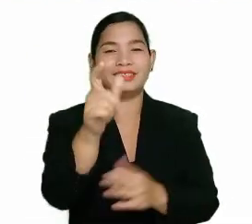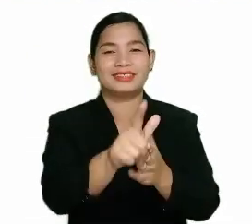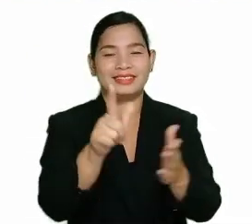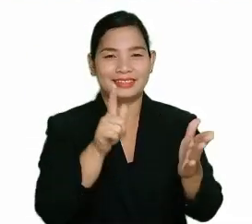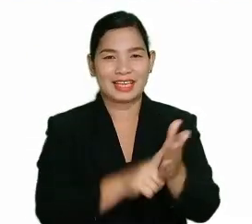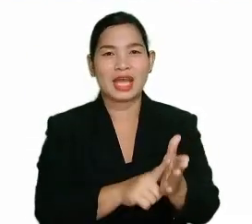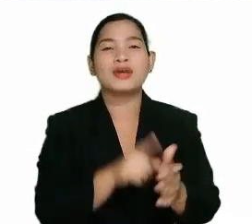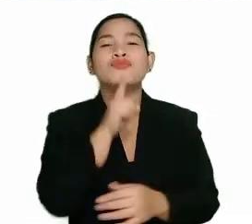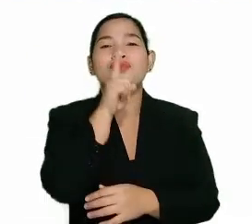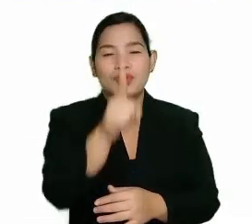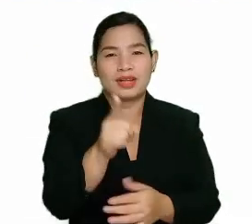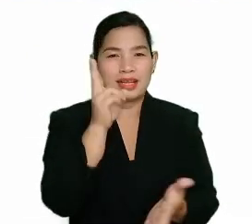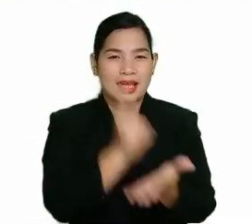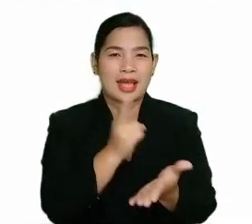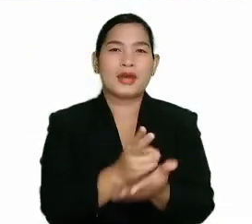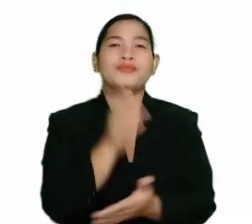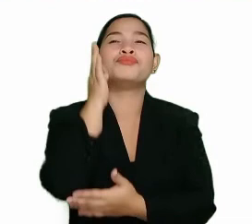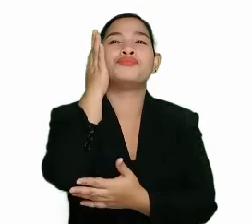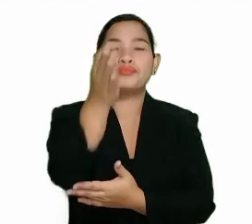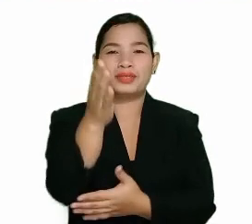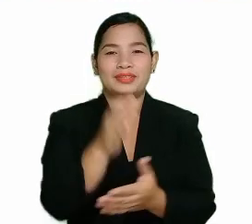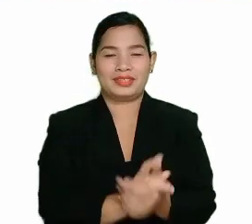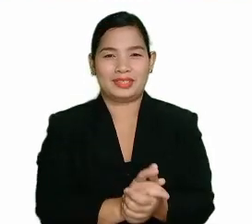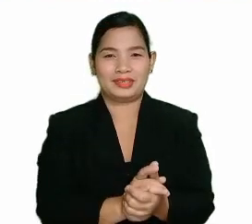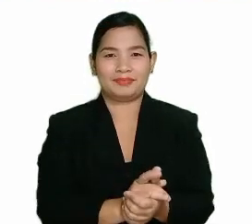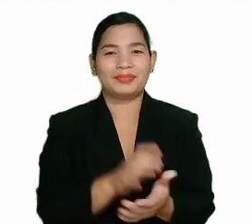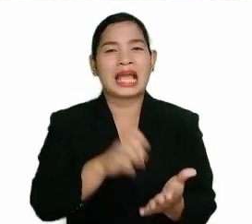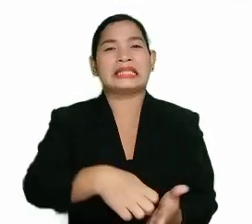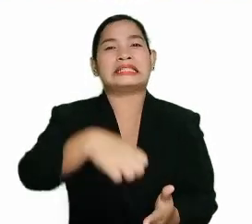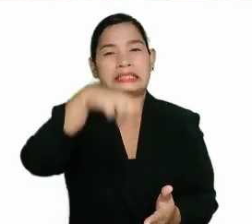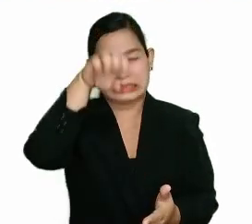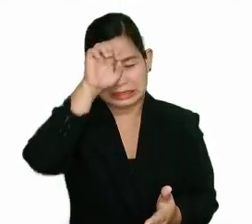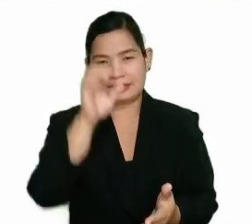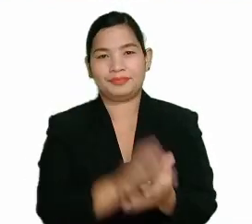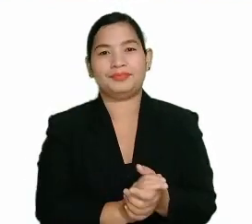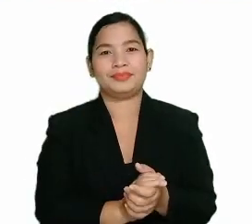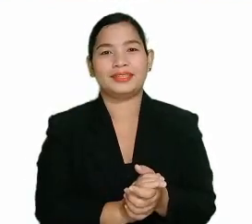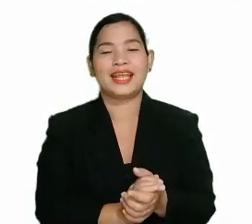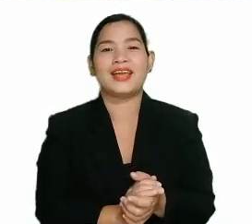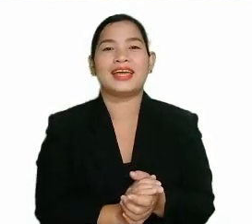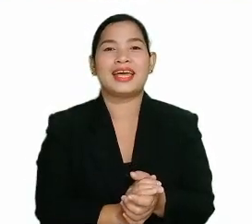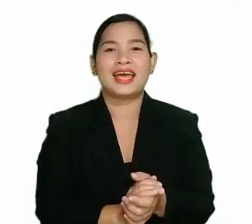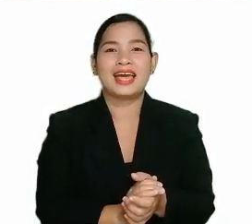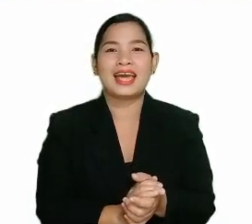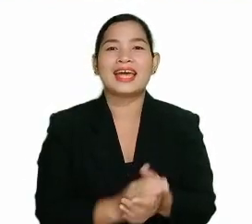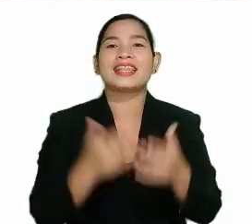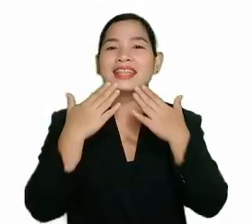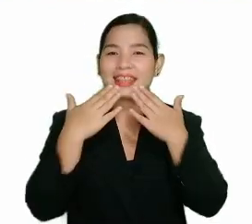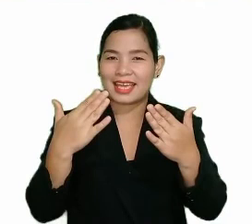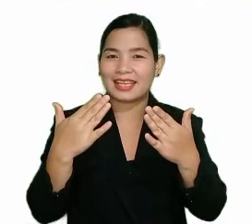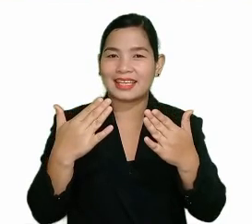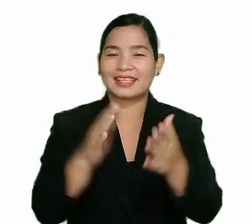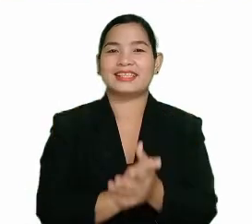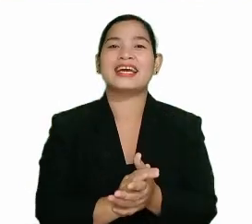as this will surely help you in your future years of education. With that, have a lovely